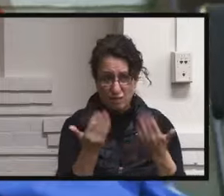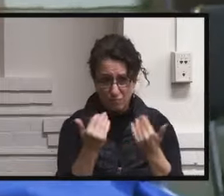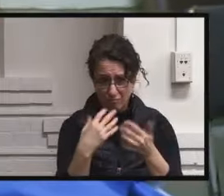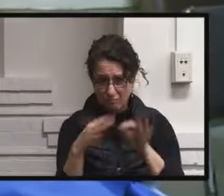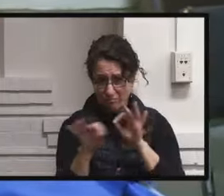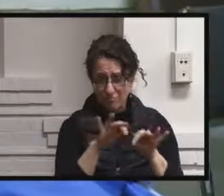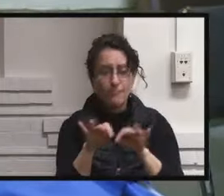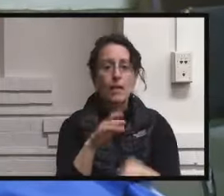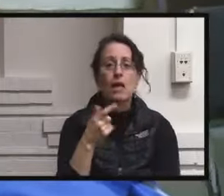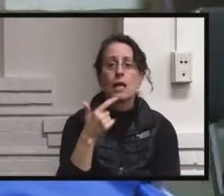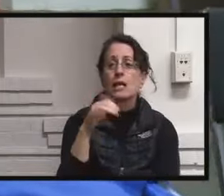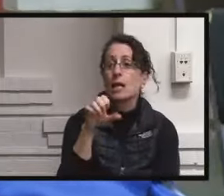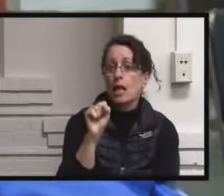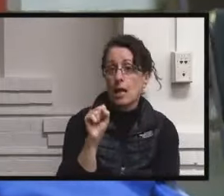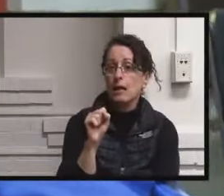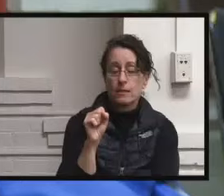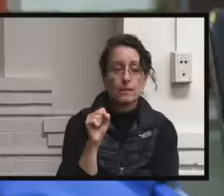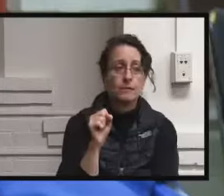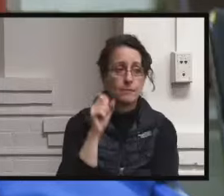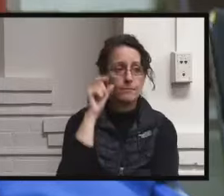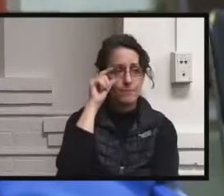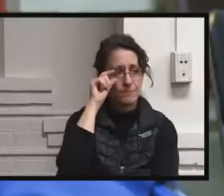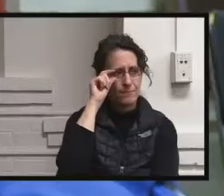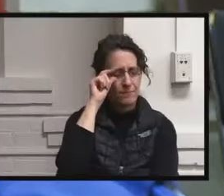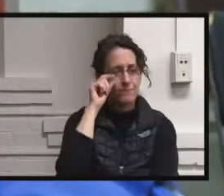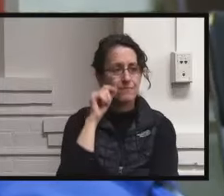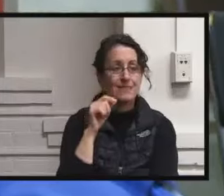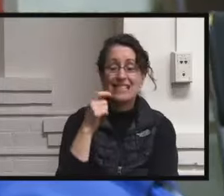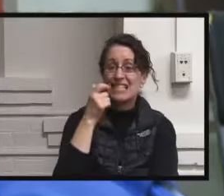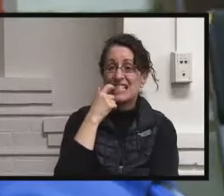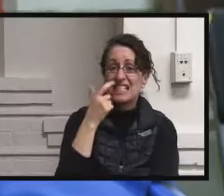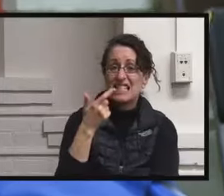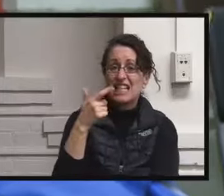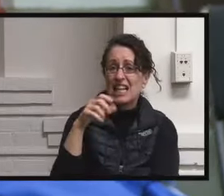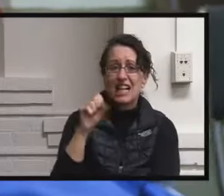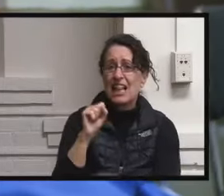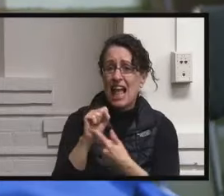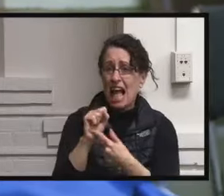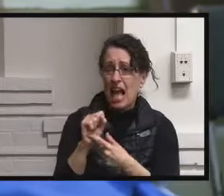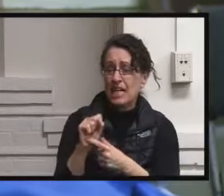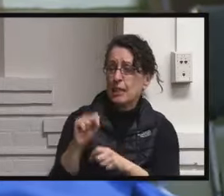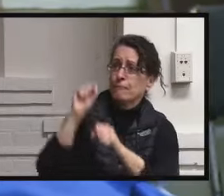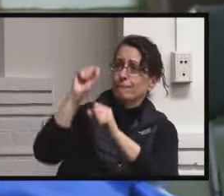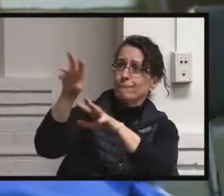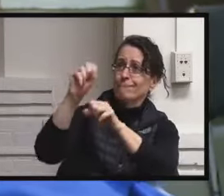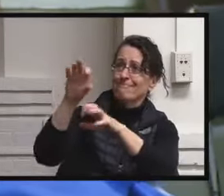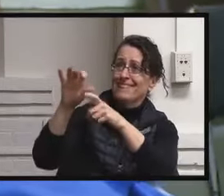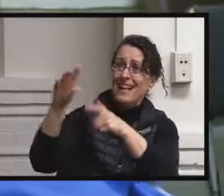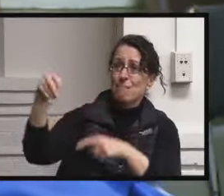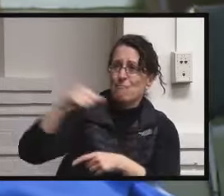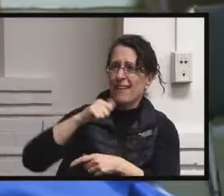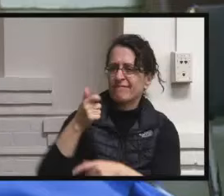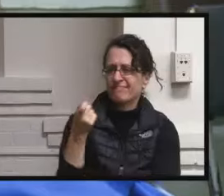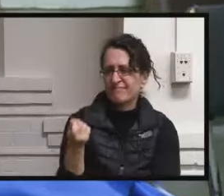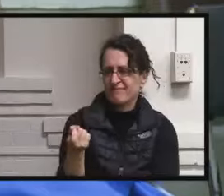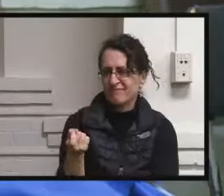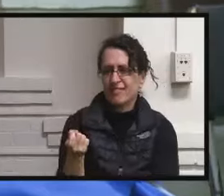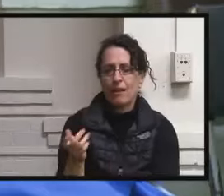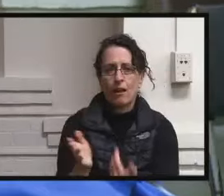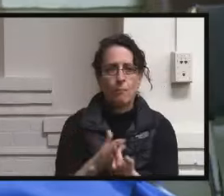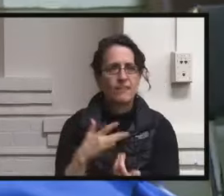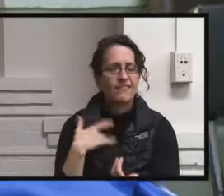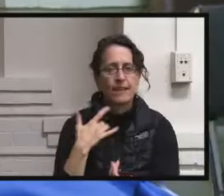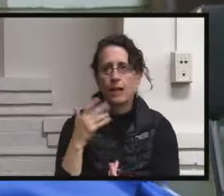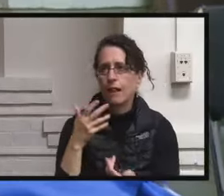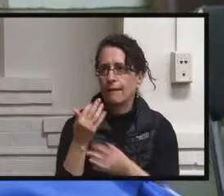Regarding glass, that was one thing we did talk about, because glass is a not very profitable commodity. We actually almost give it away. We only